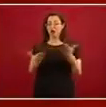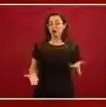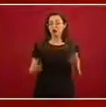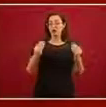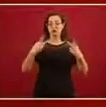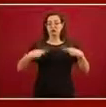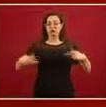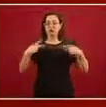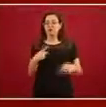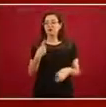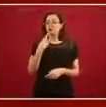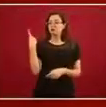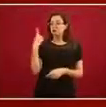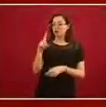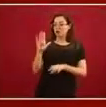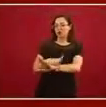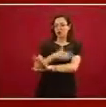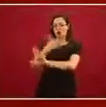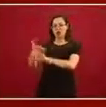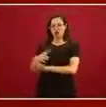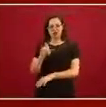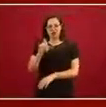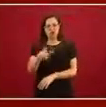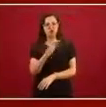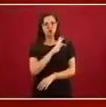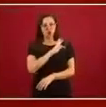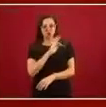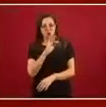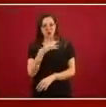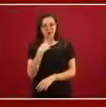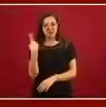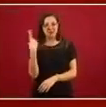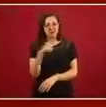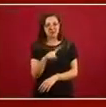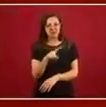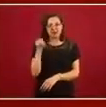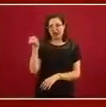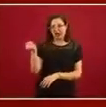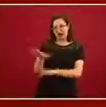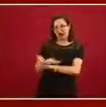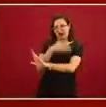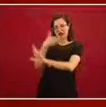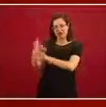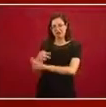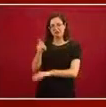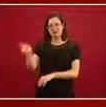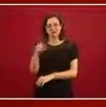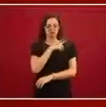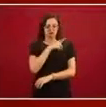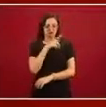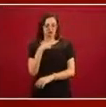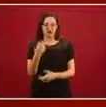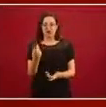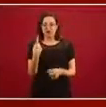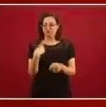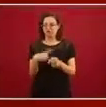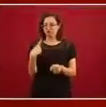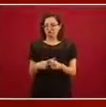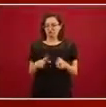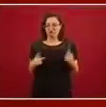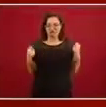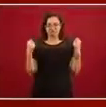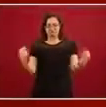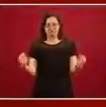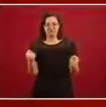now there's a, a demand by the population um,